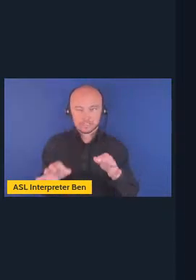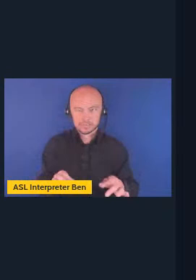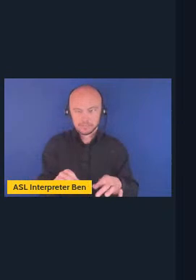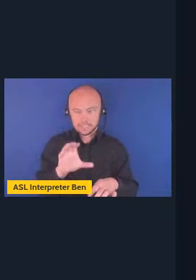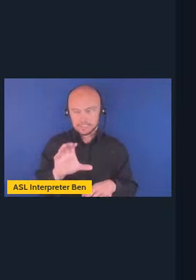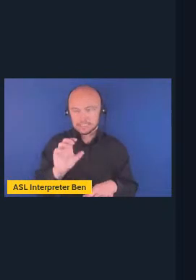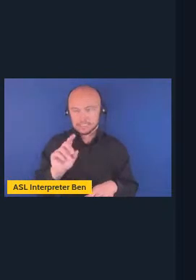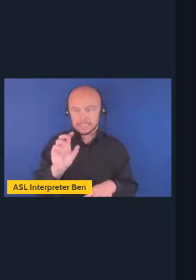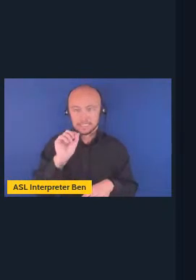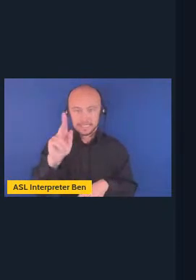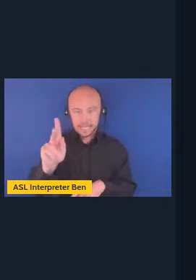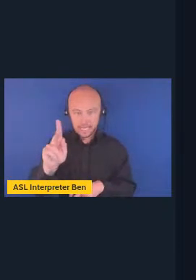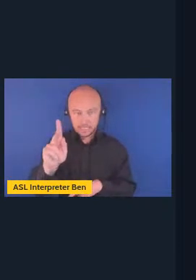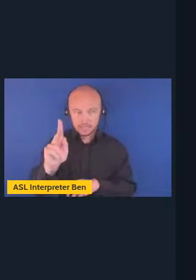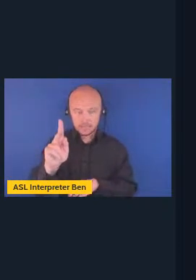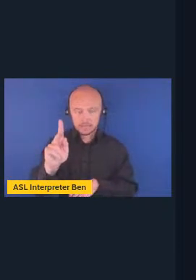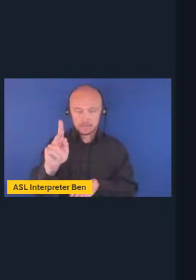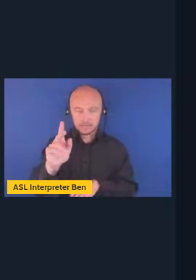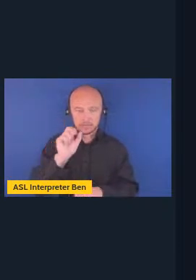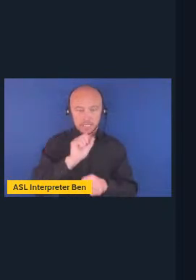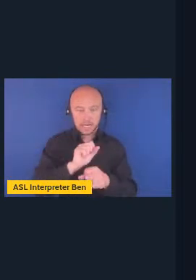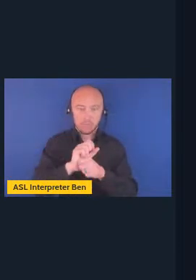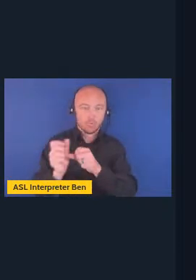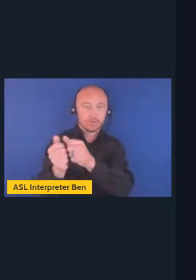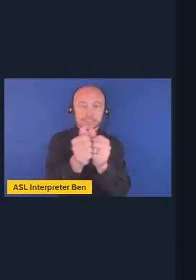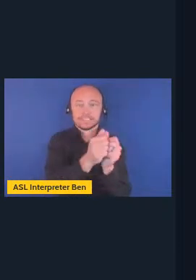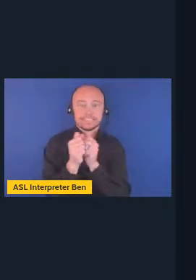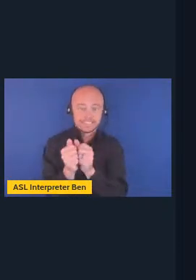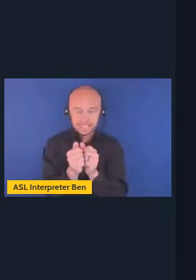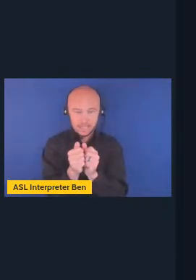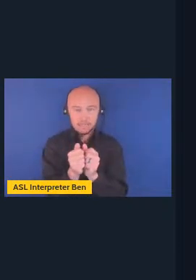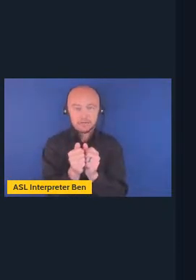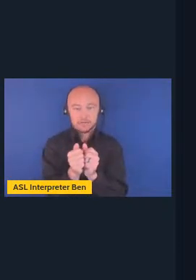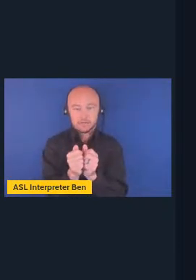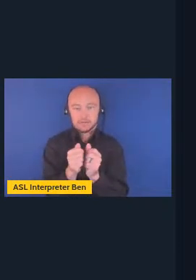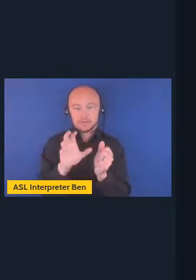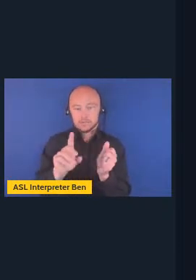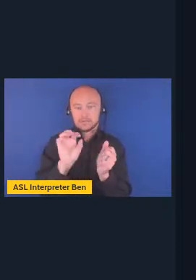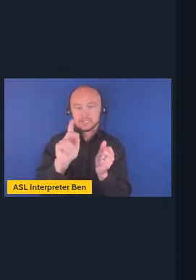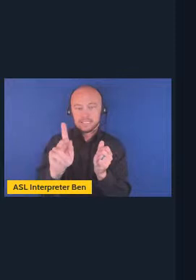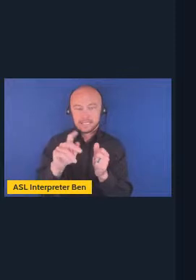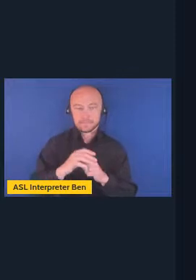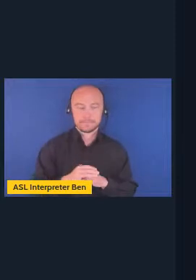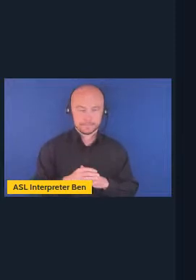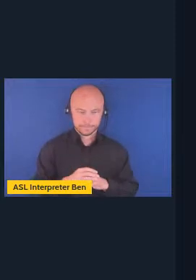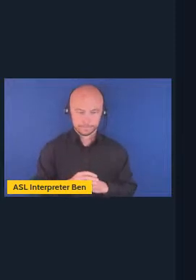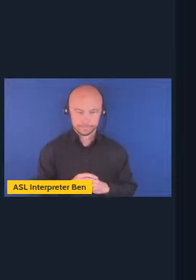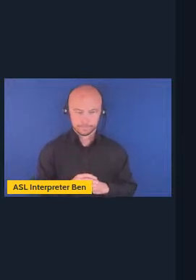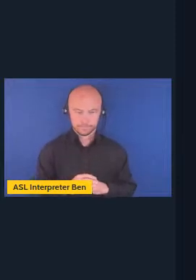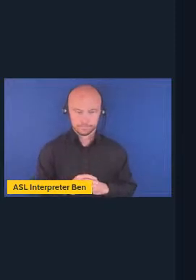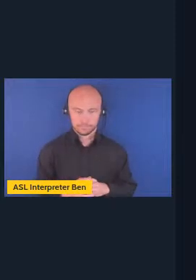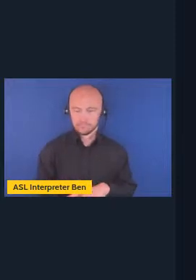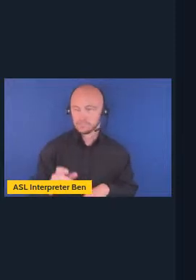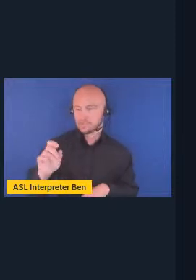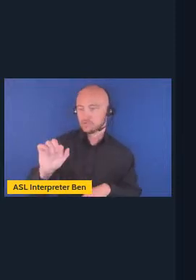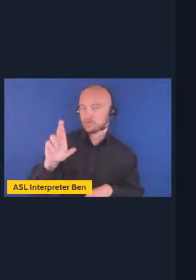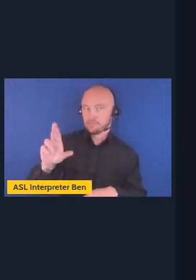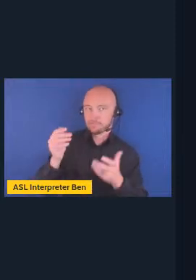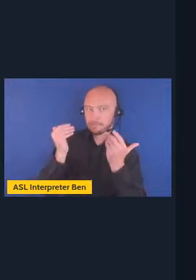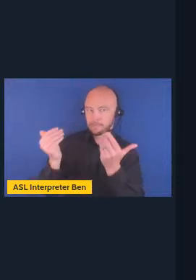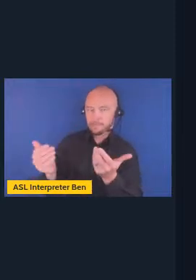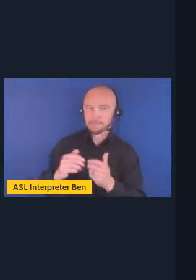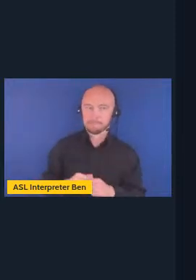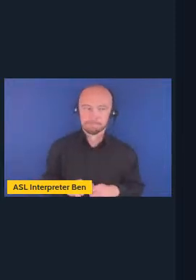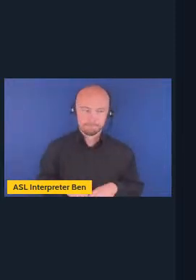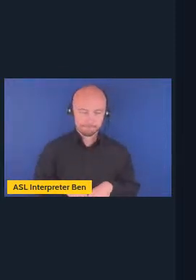CDK stacks will work together using a CDK TypeScript. Sharad, please take it away. Thank